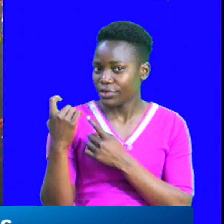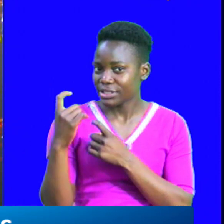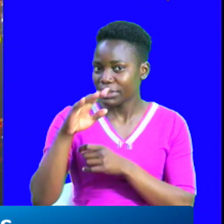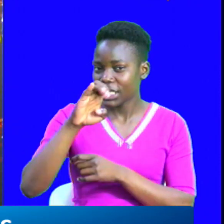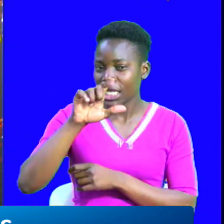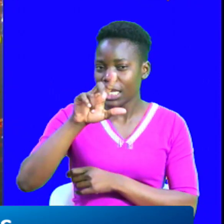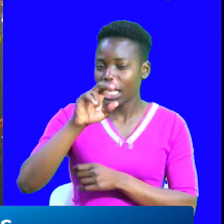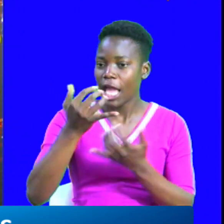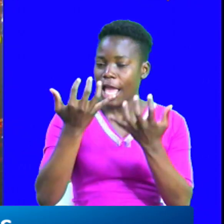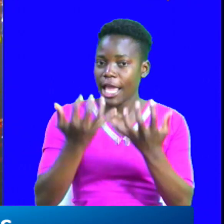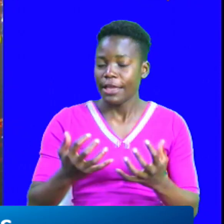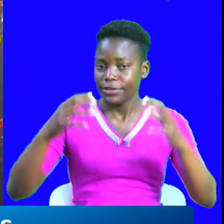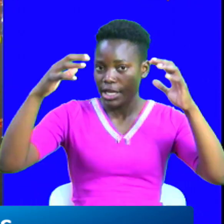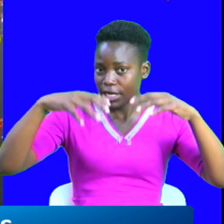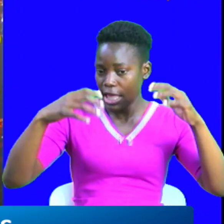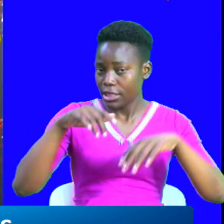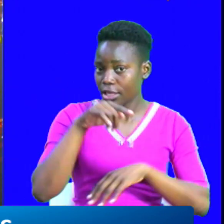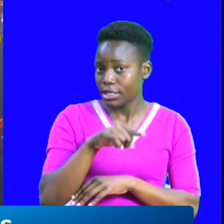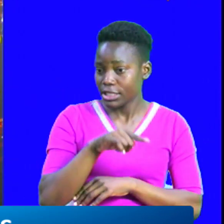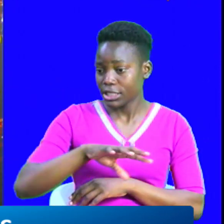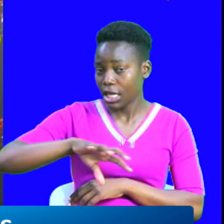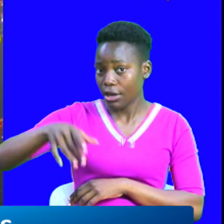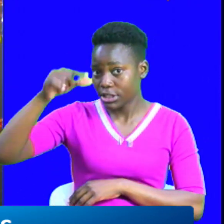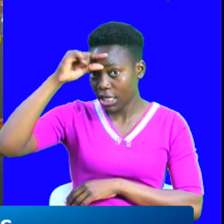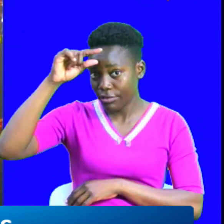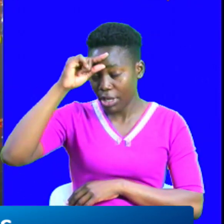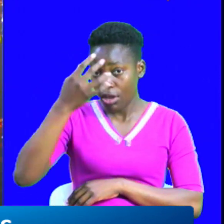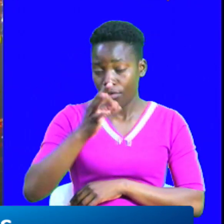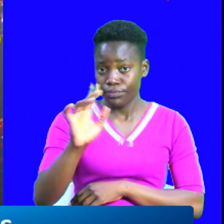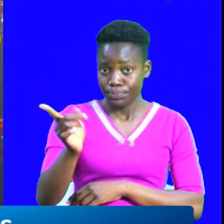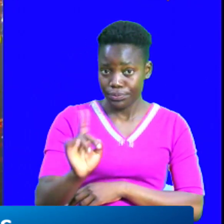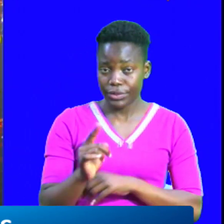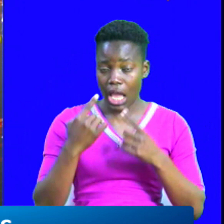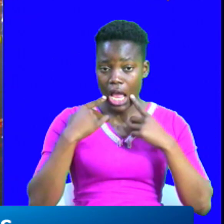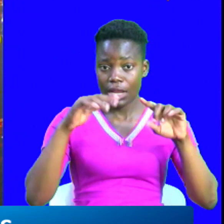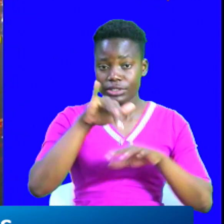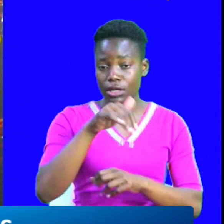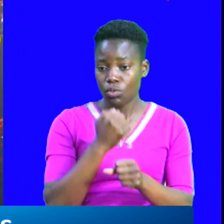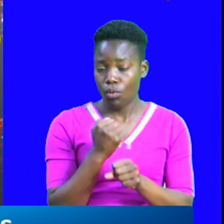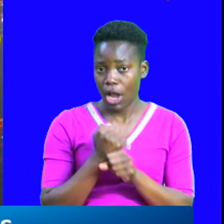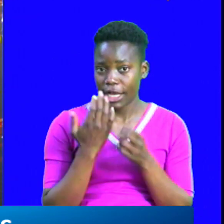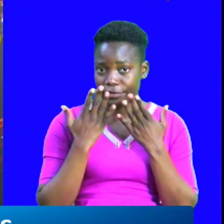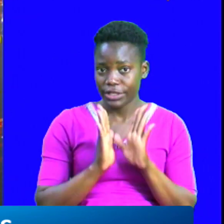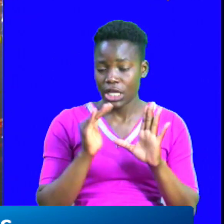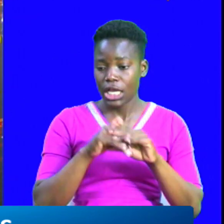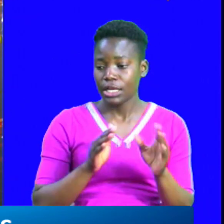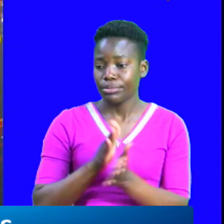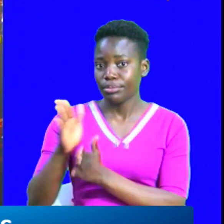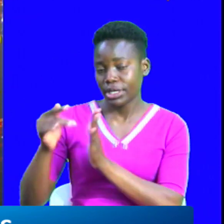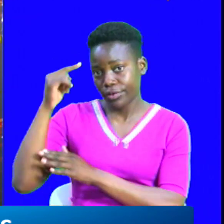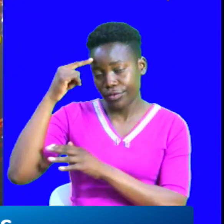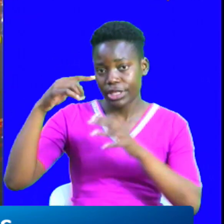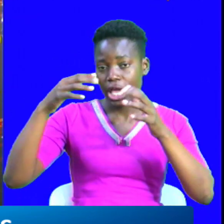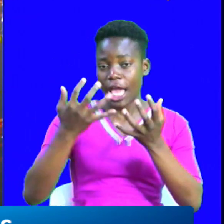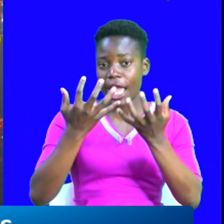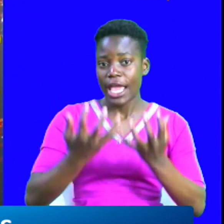Nino rains. Now this as the county government of Nairobi announced that work done in preparation for the rains